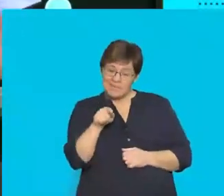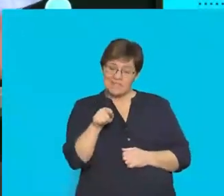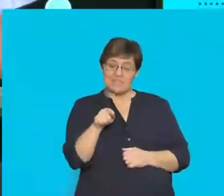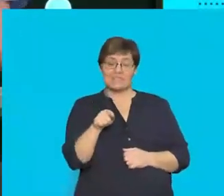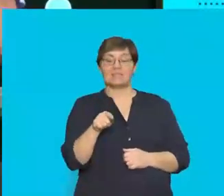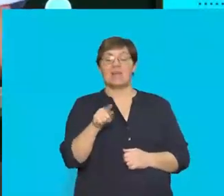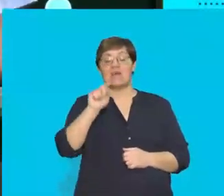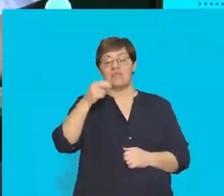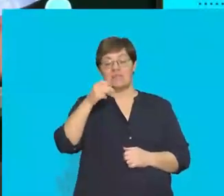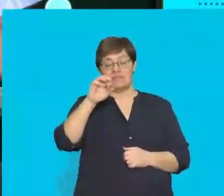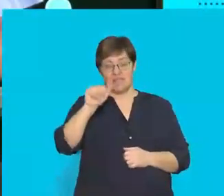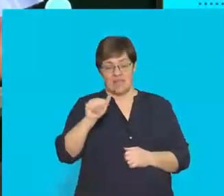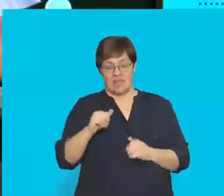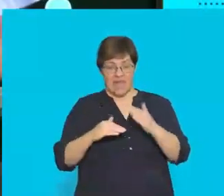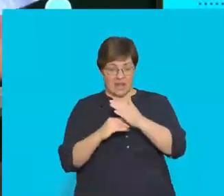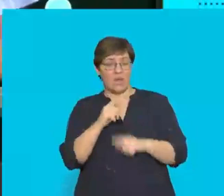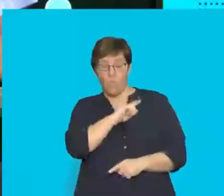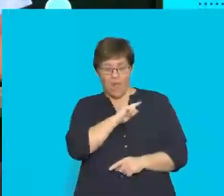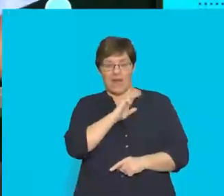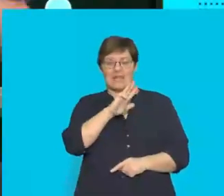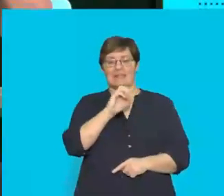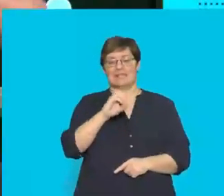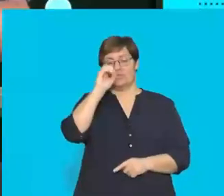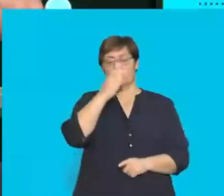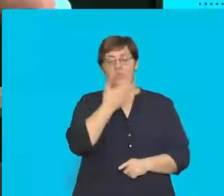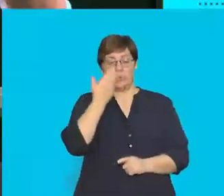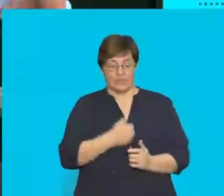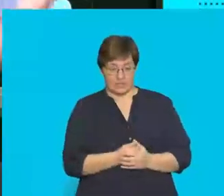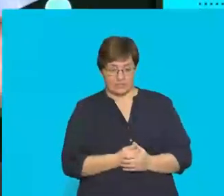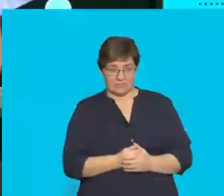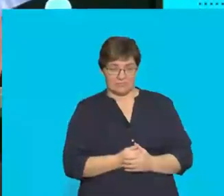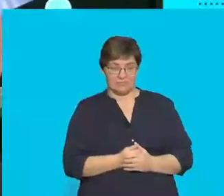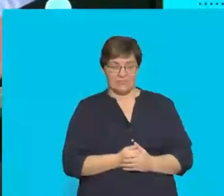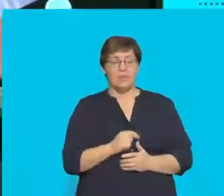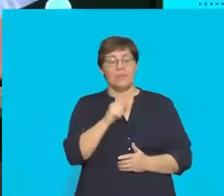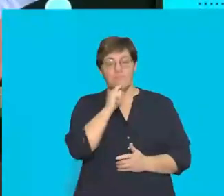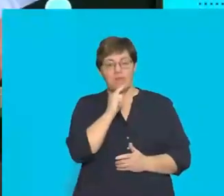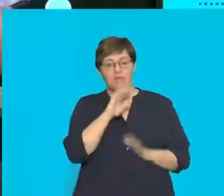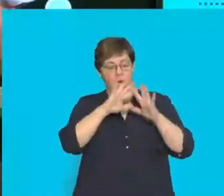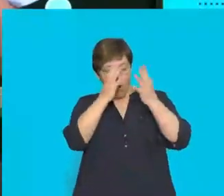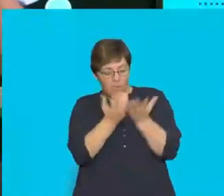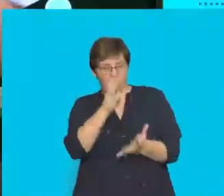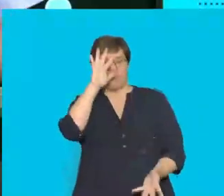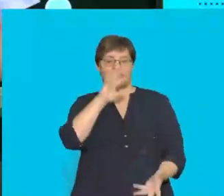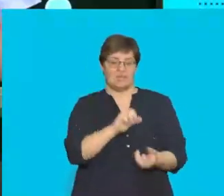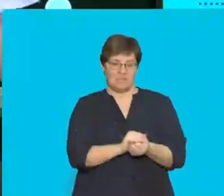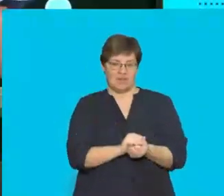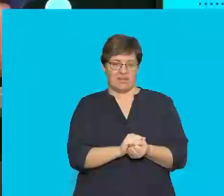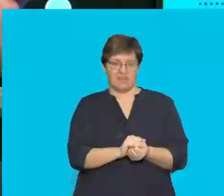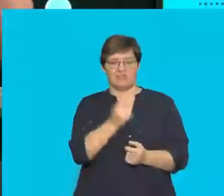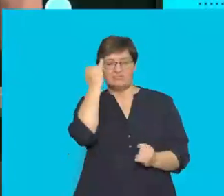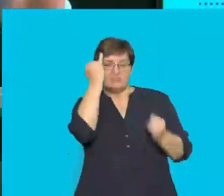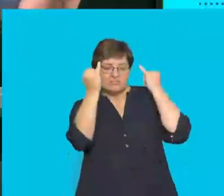to correct if they're not at 90 degrees. So I think this gives us a good overall summary of the ideas